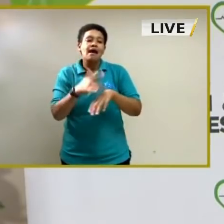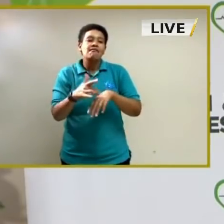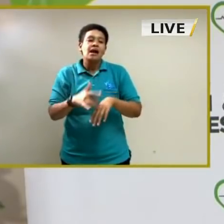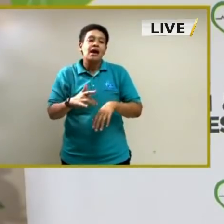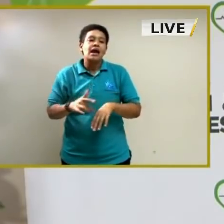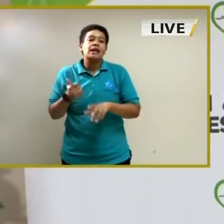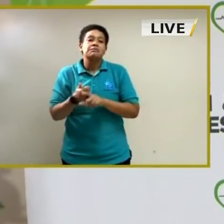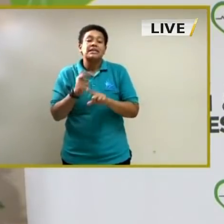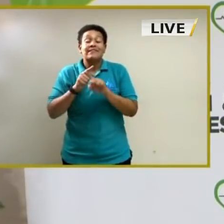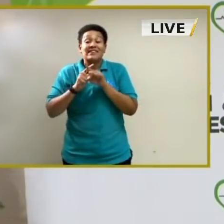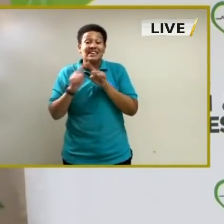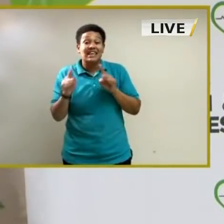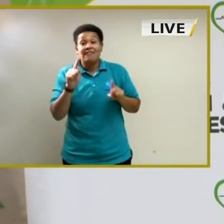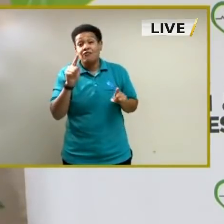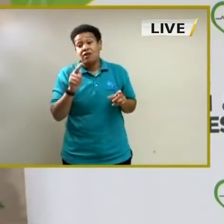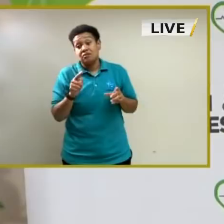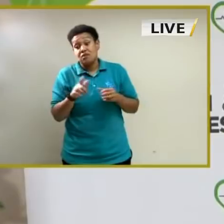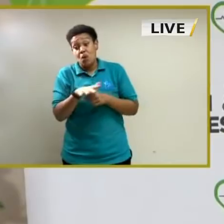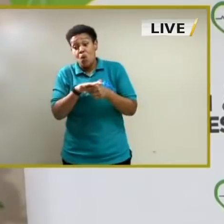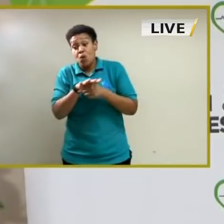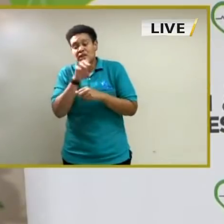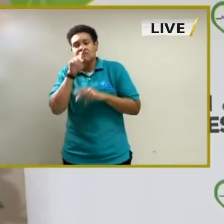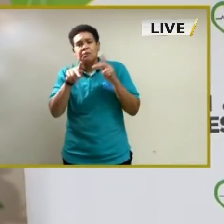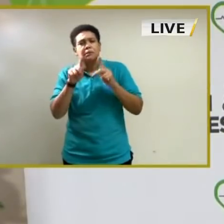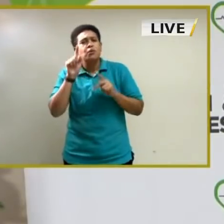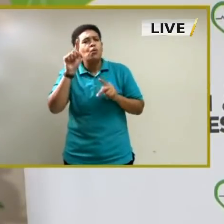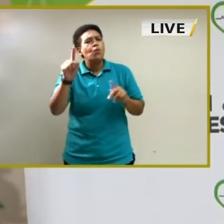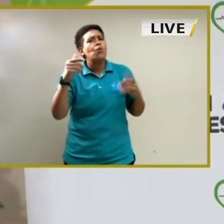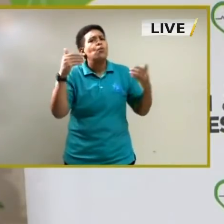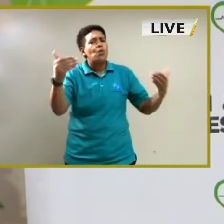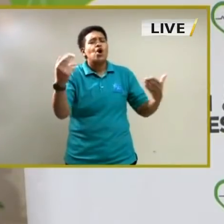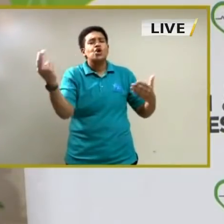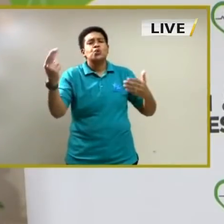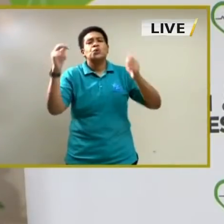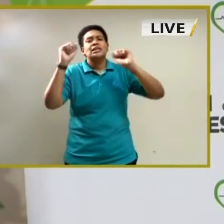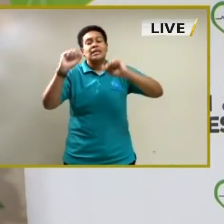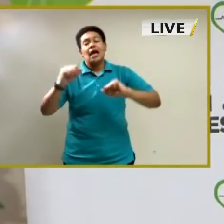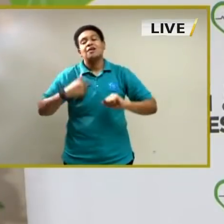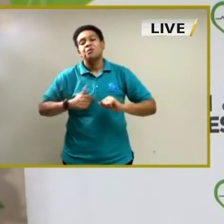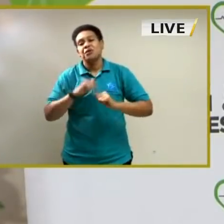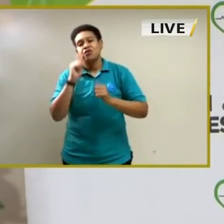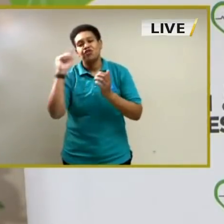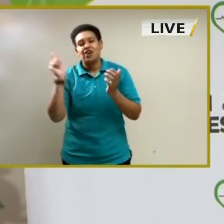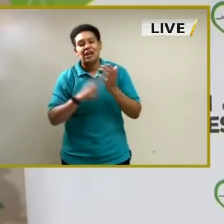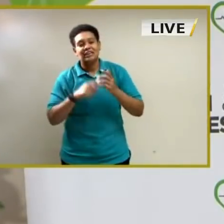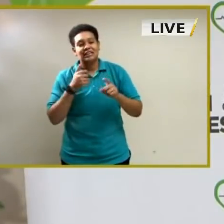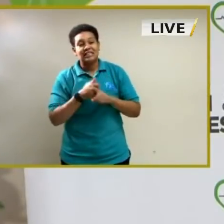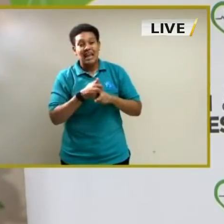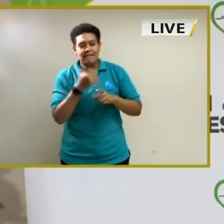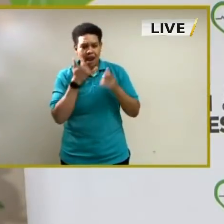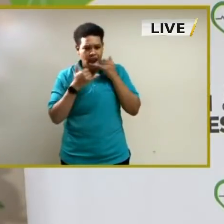different outlets for persons to utilize. We do recognize the margins of